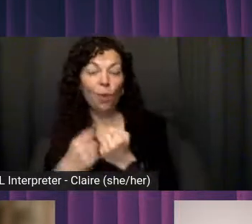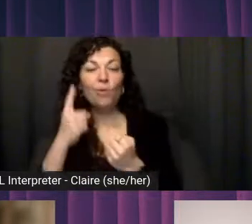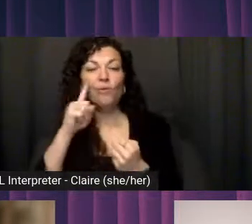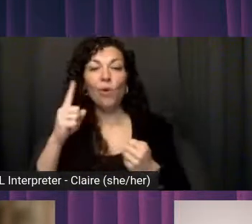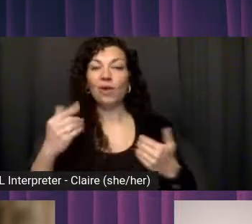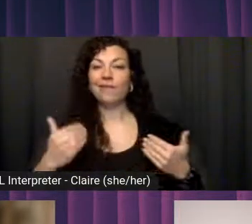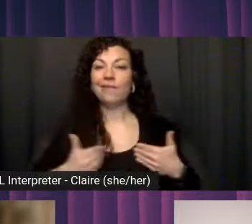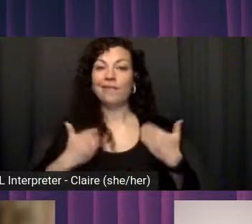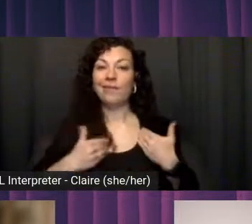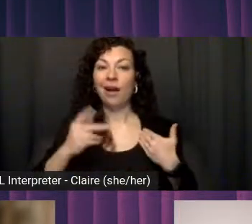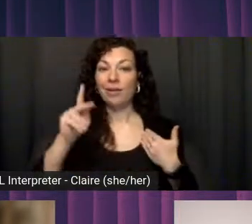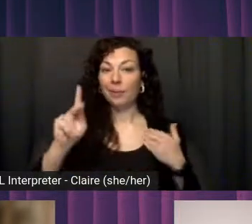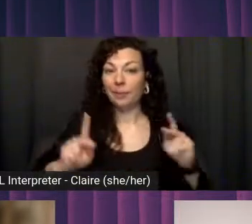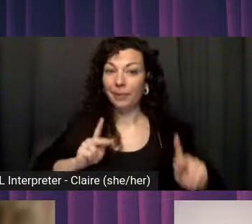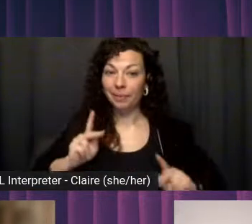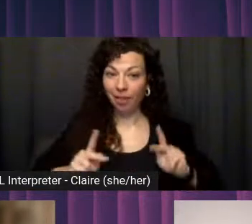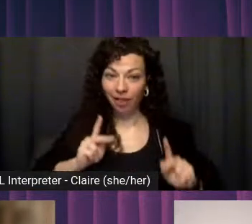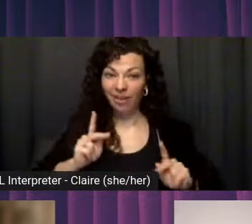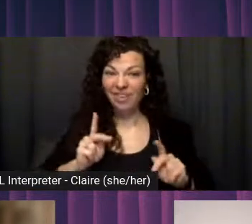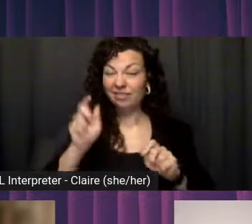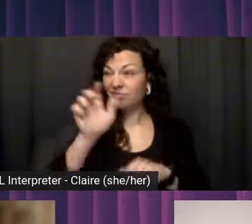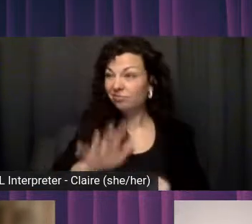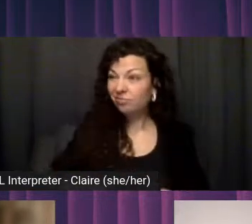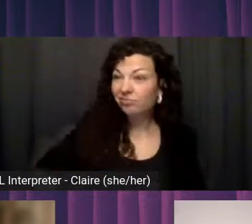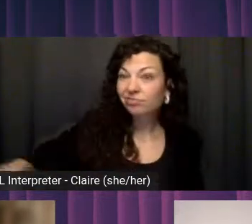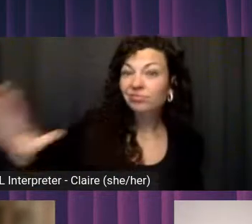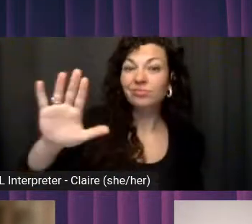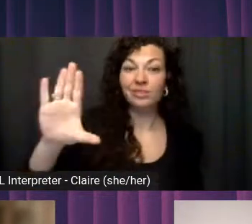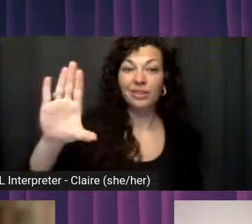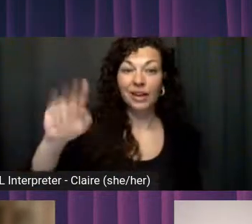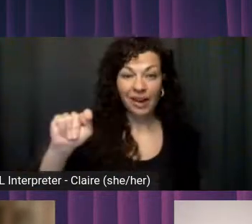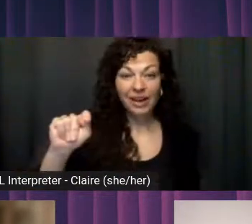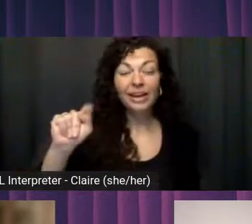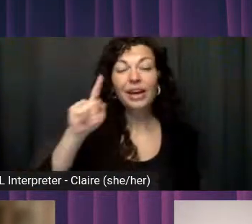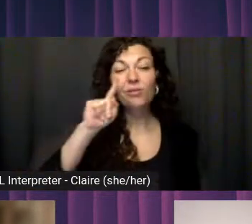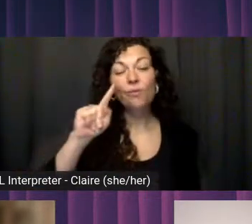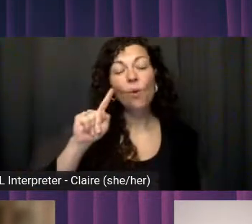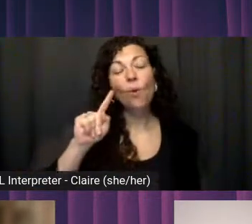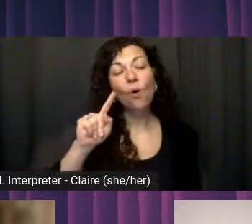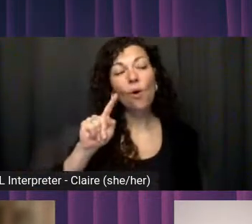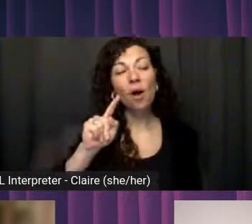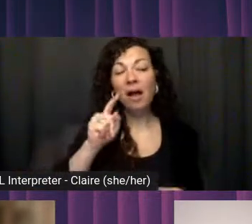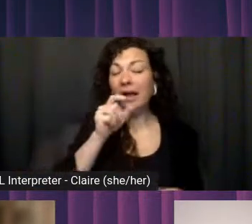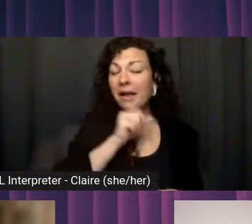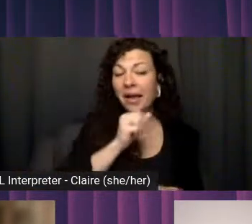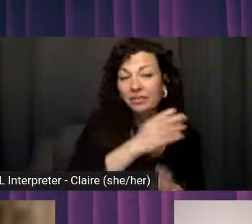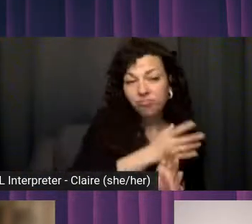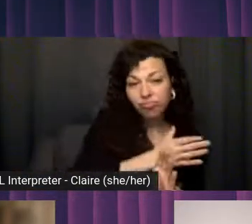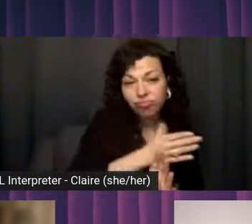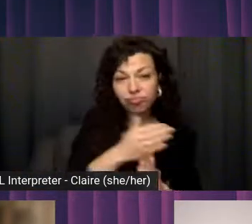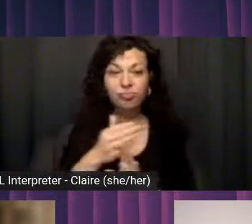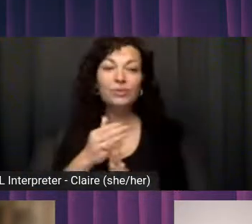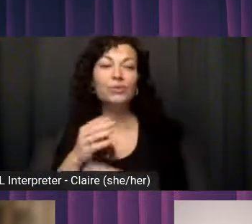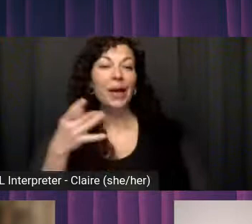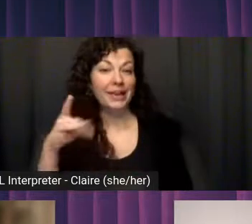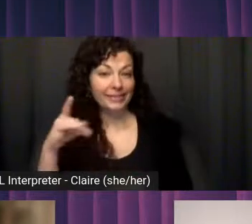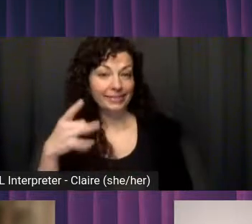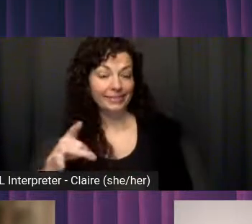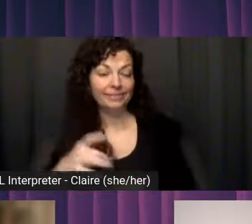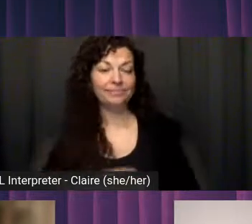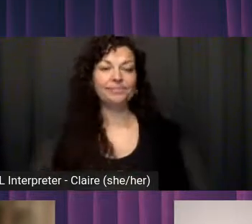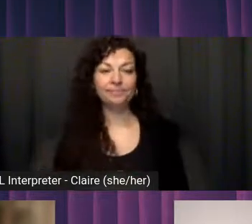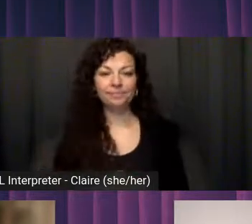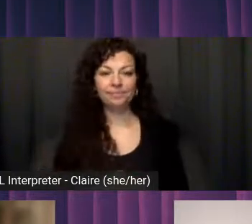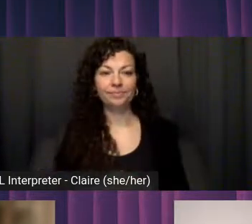18, anywhere in the state of Connecticut, because we're privileged to be able to do care virtually. We also are partnered with a